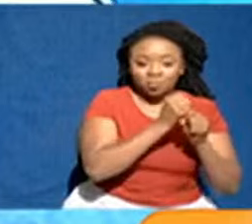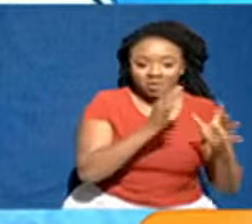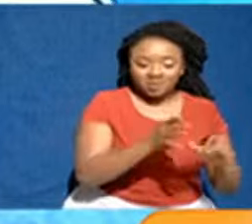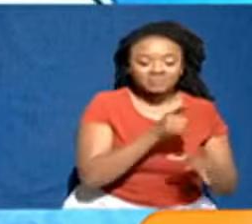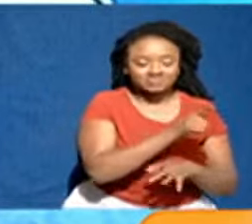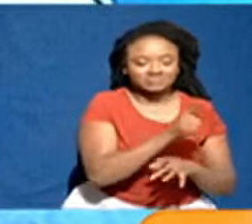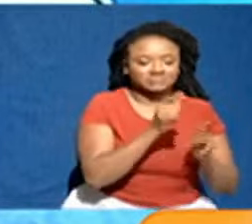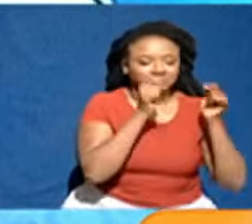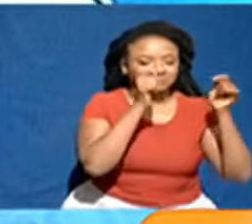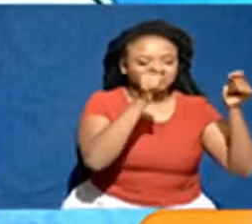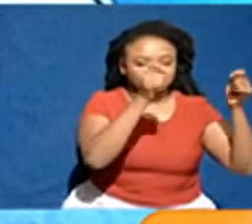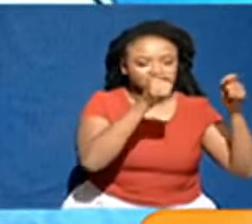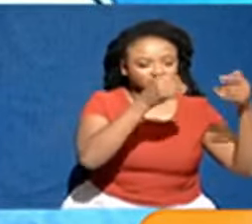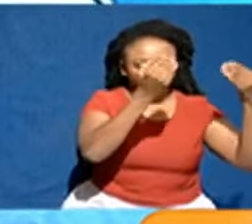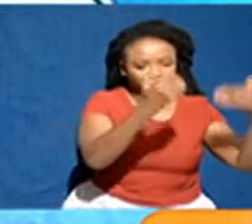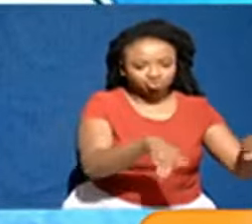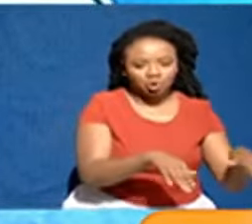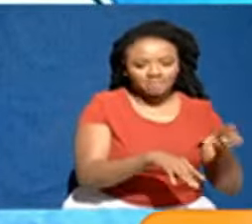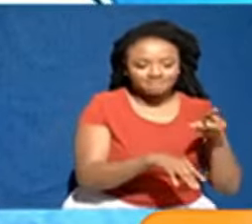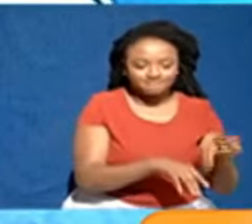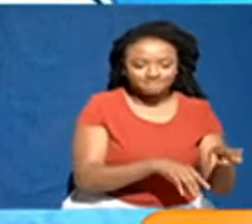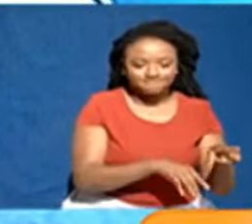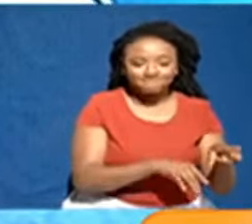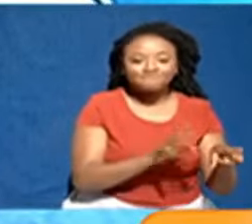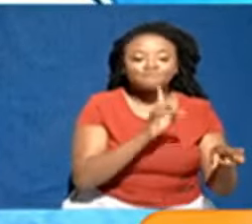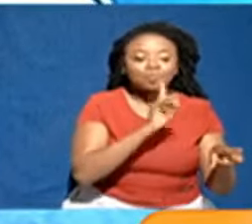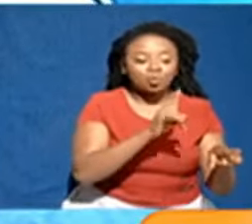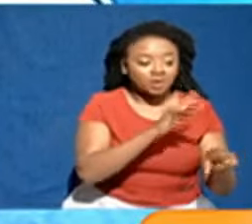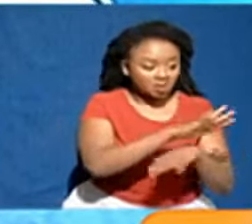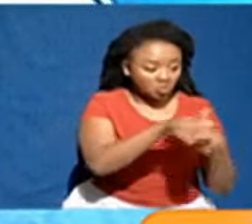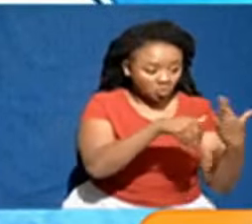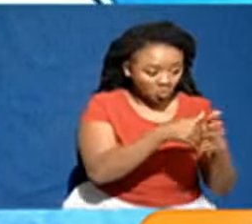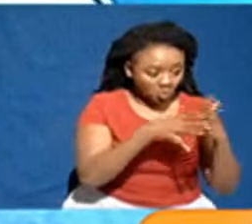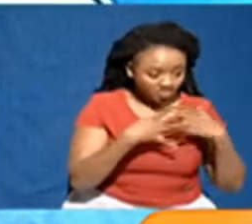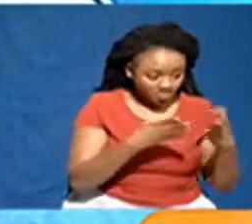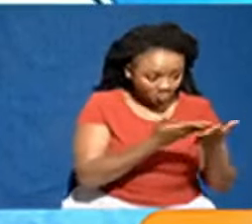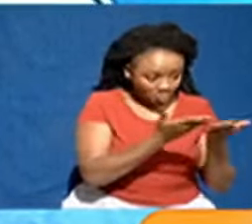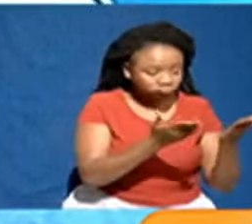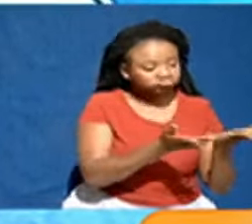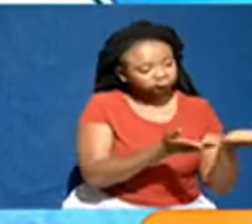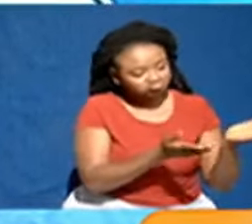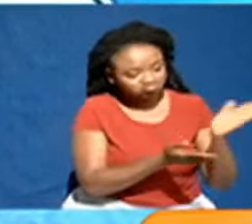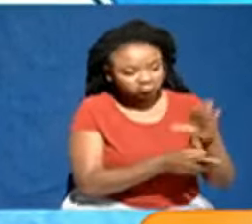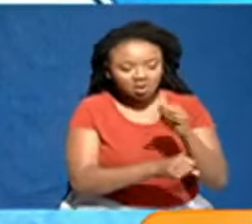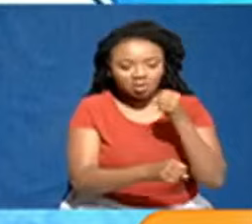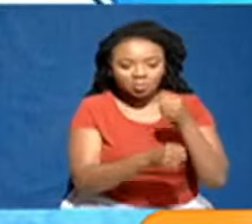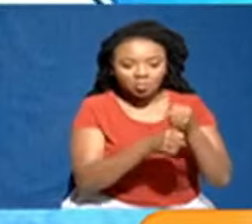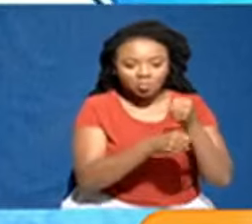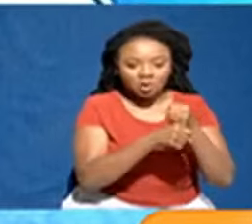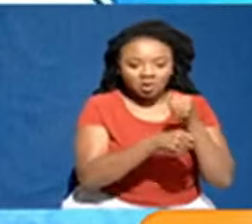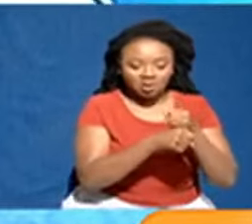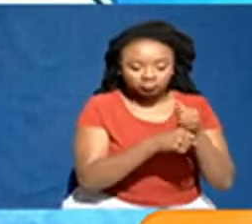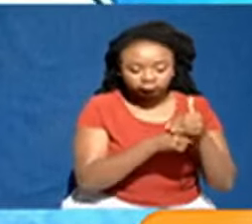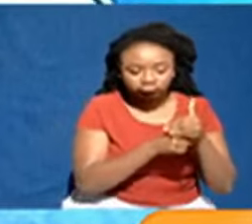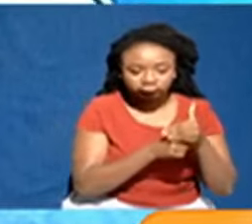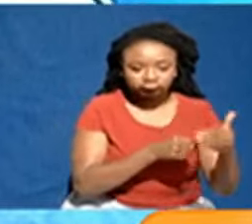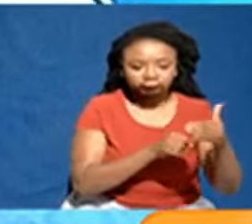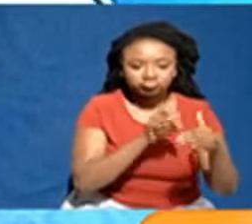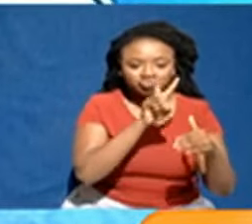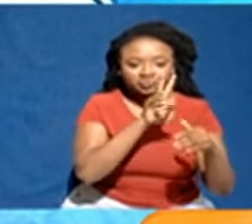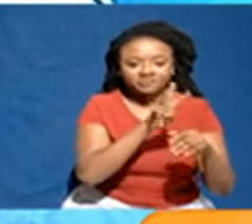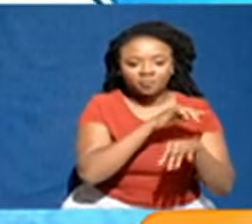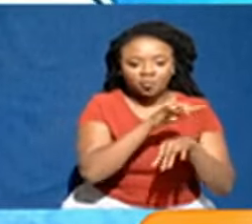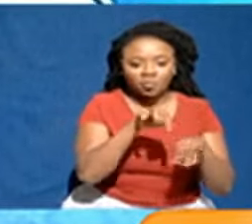Nithi County and directed its members to resume work within 24 hours. A government